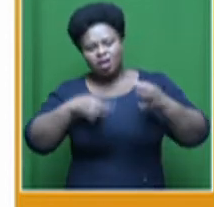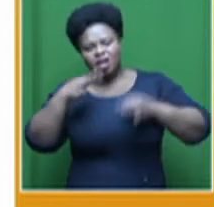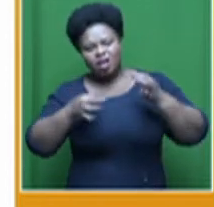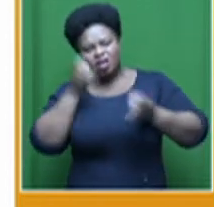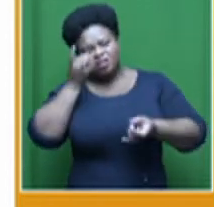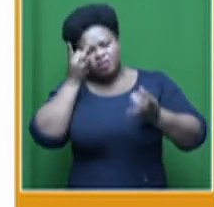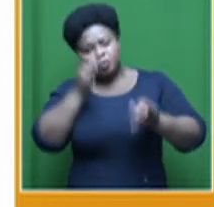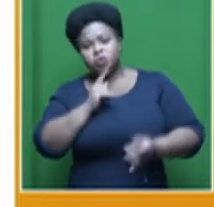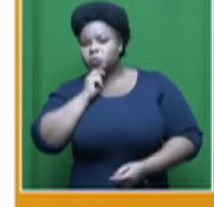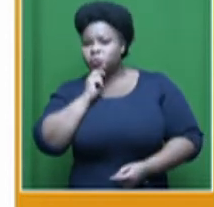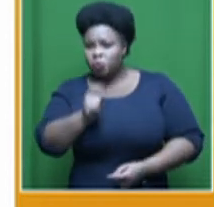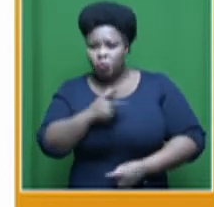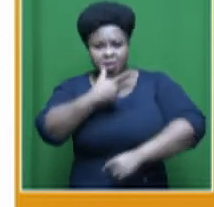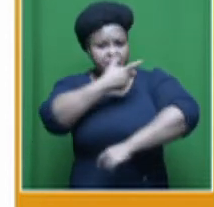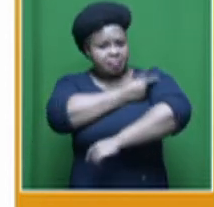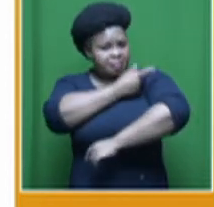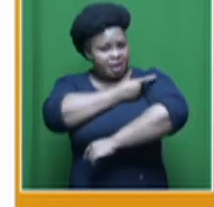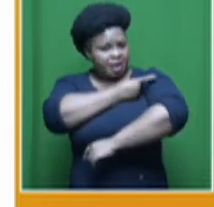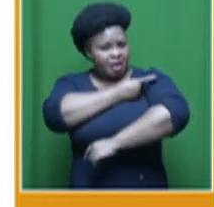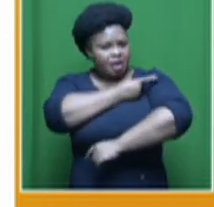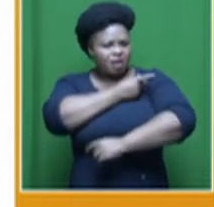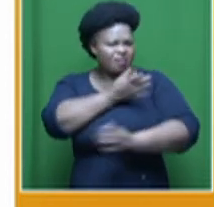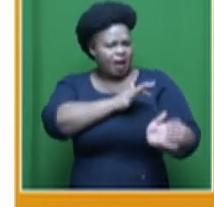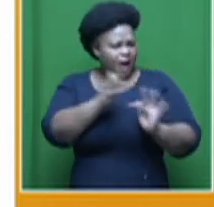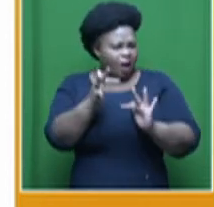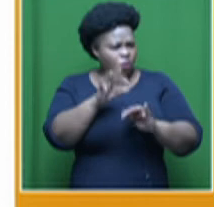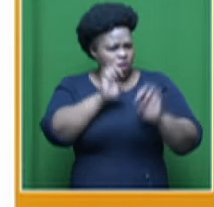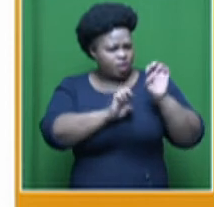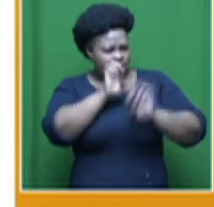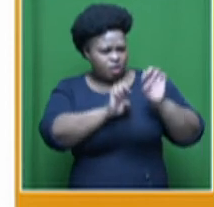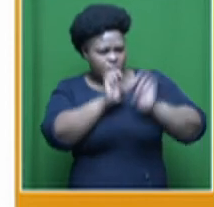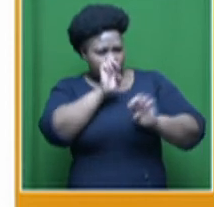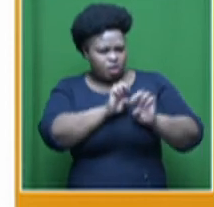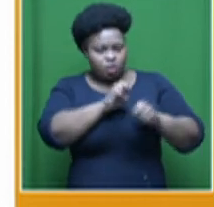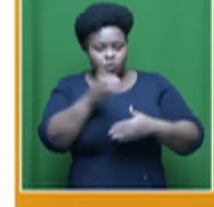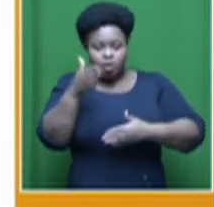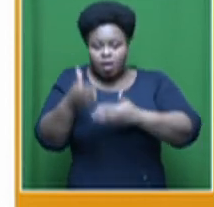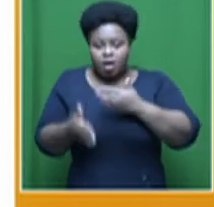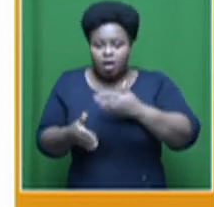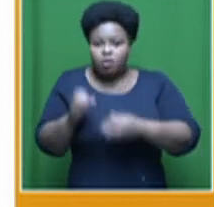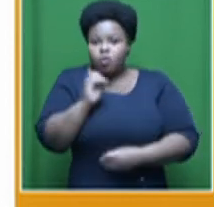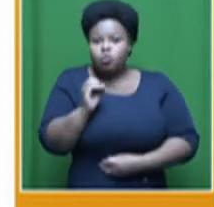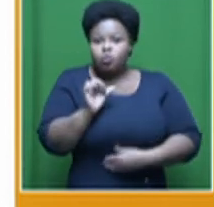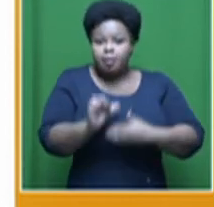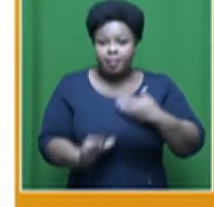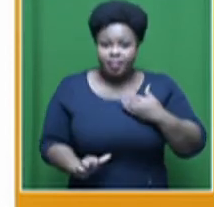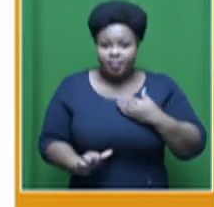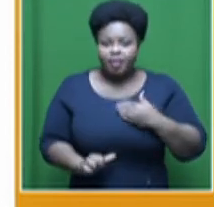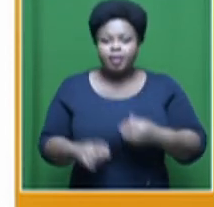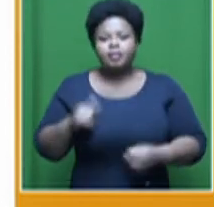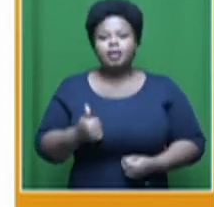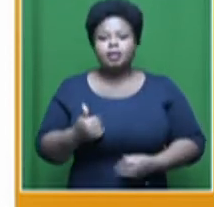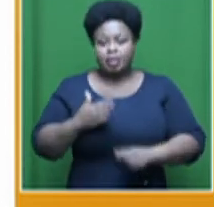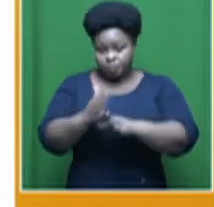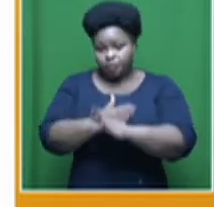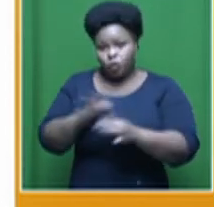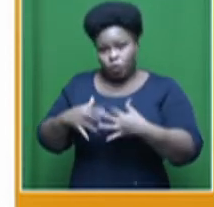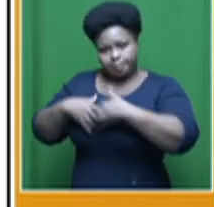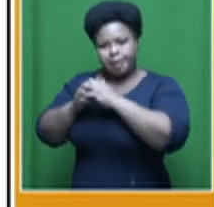vaccine worked, at least until the end of October. And that was before the evolution of the B1351